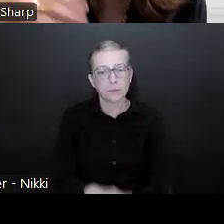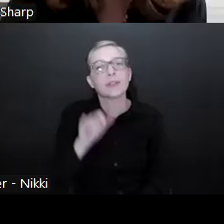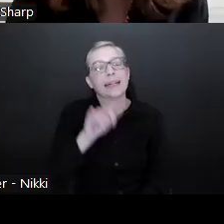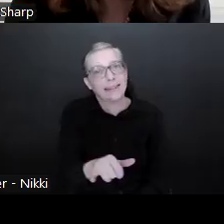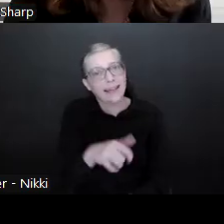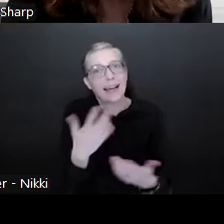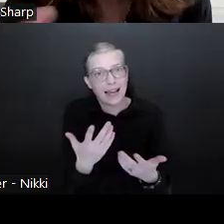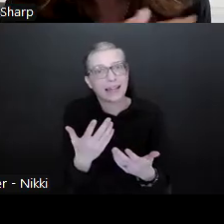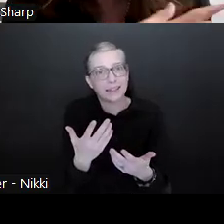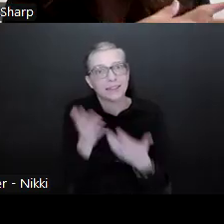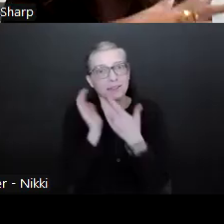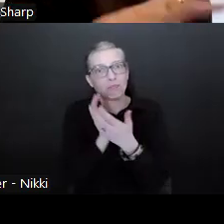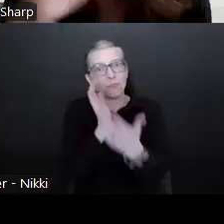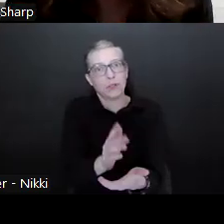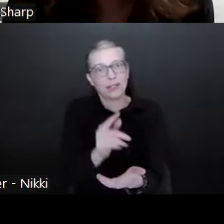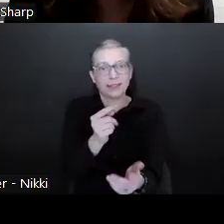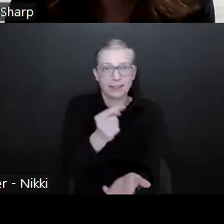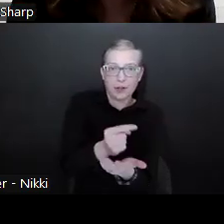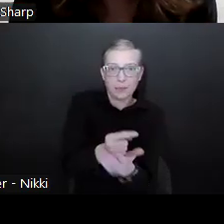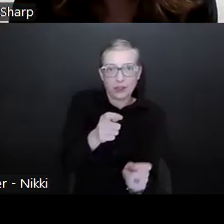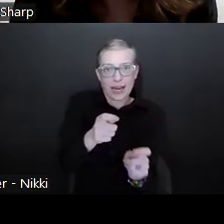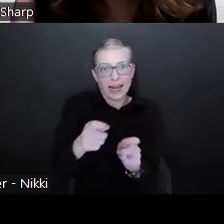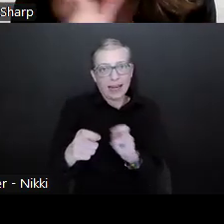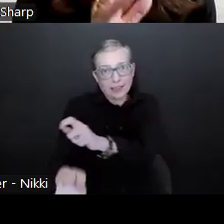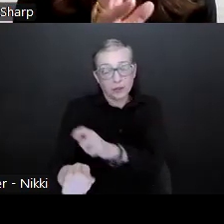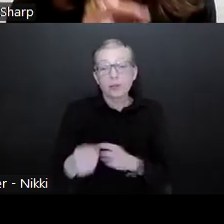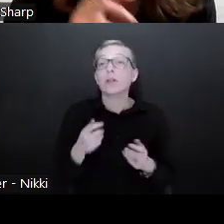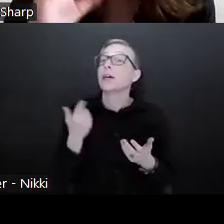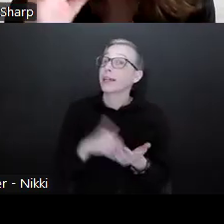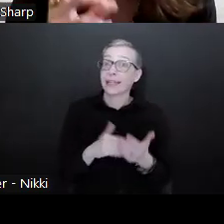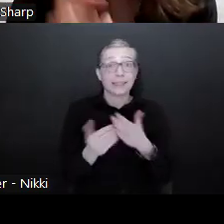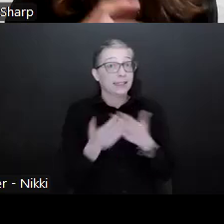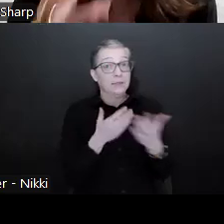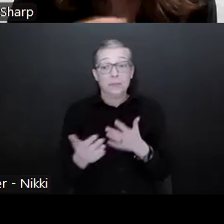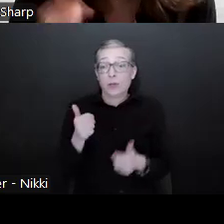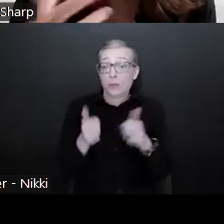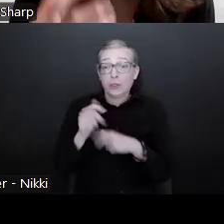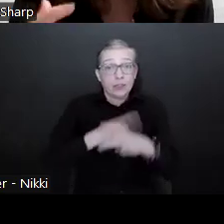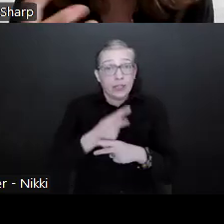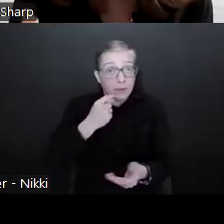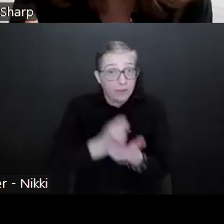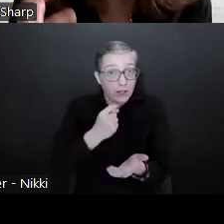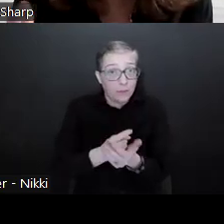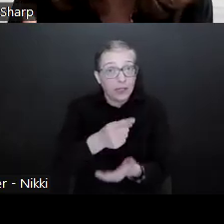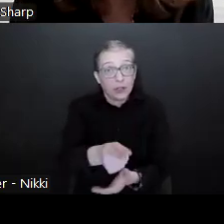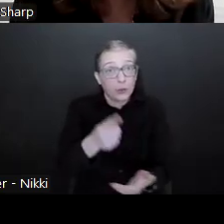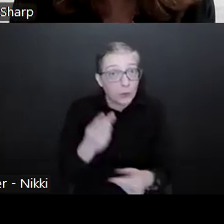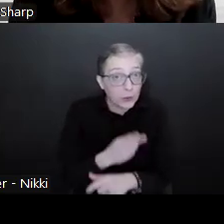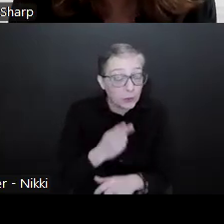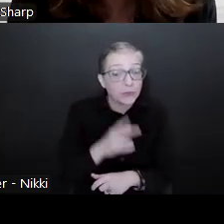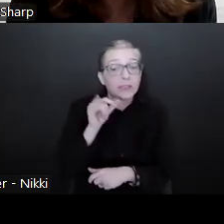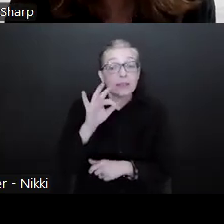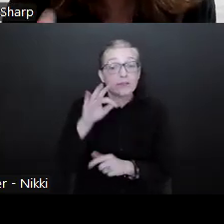we've argued that it doesn't matter which therapy you're doing, if you are using these